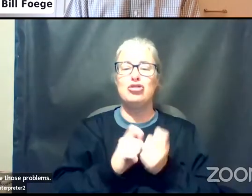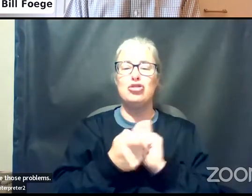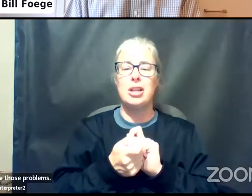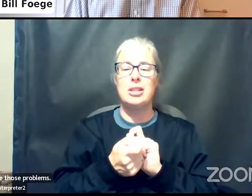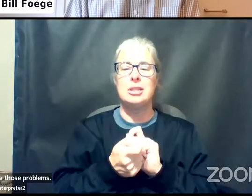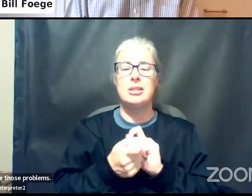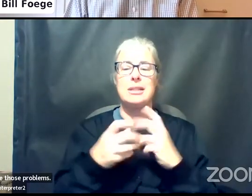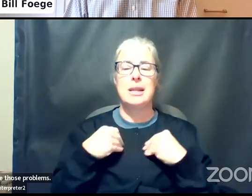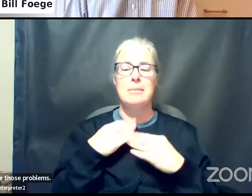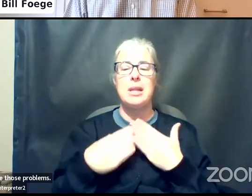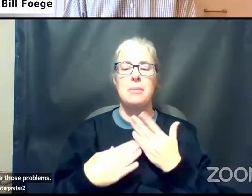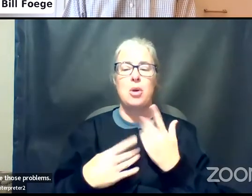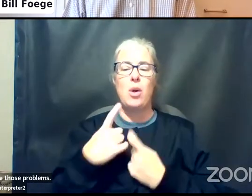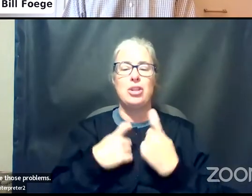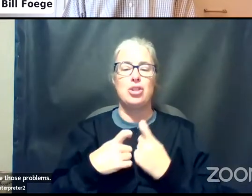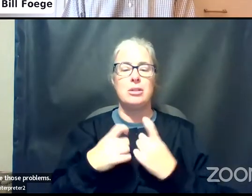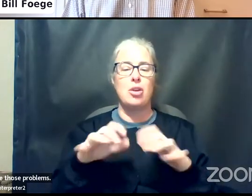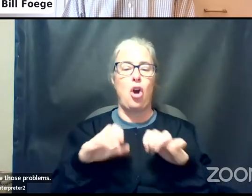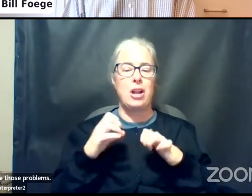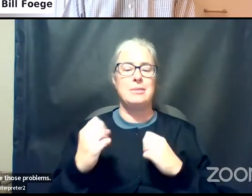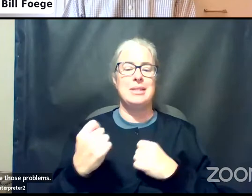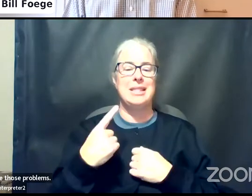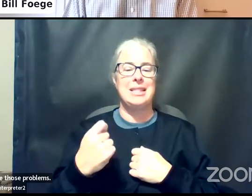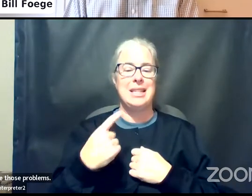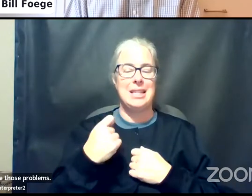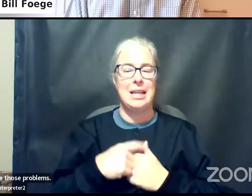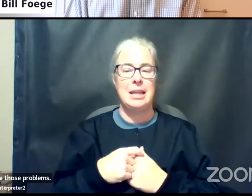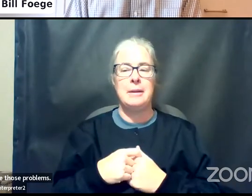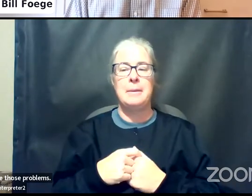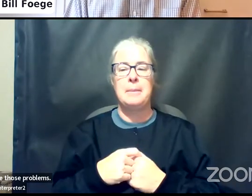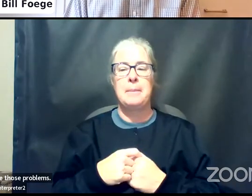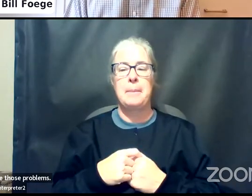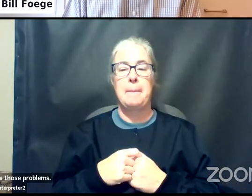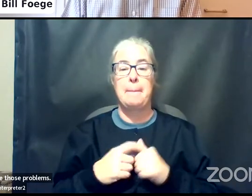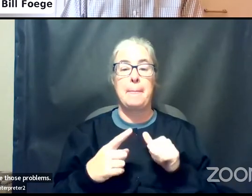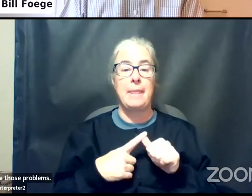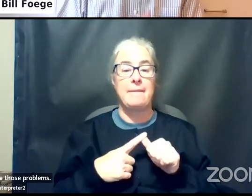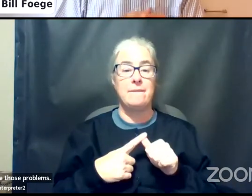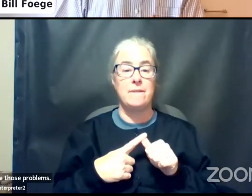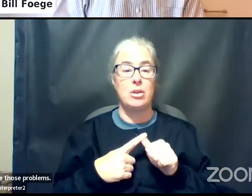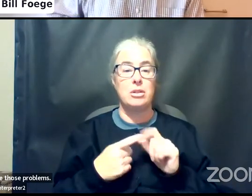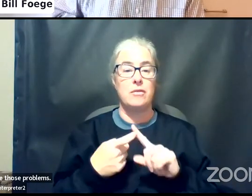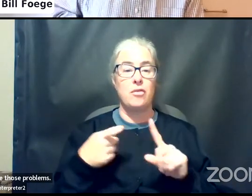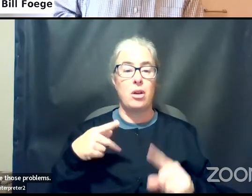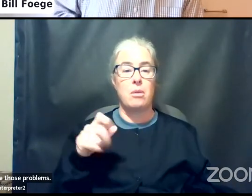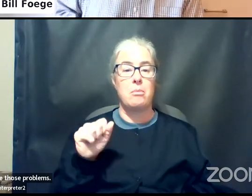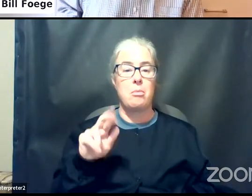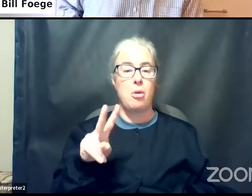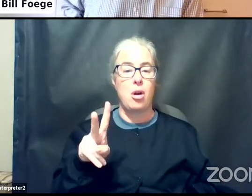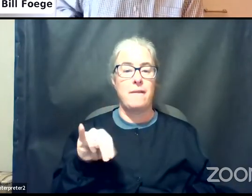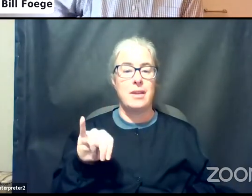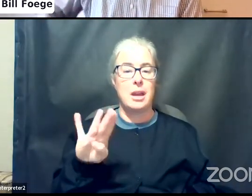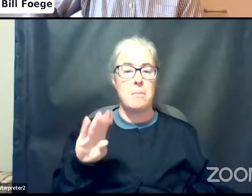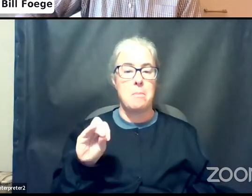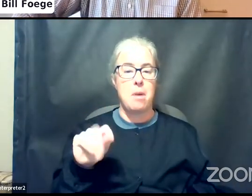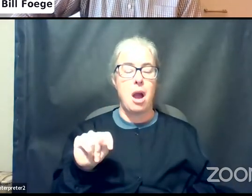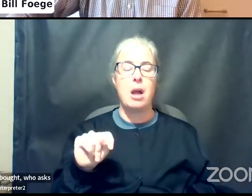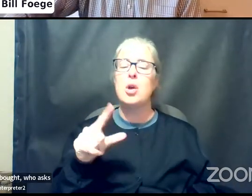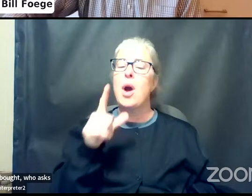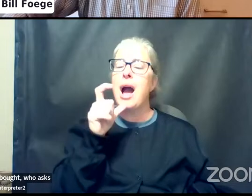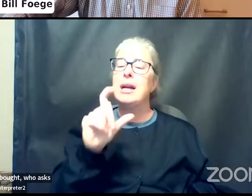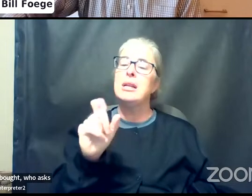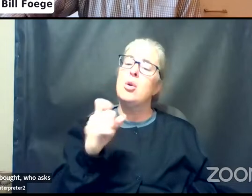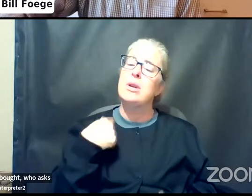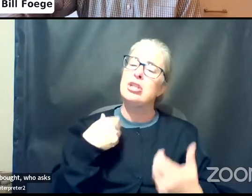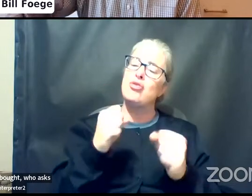some of the questions our audience has been sending in the first comes from Power bot uh who asks as we